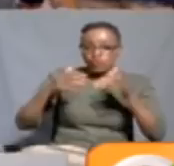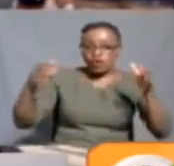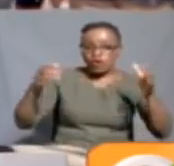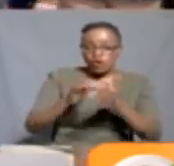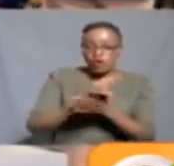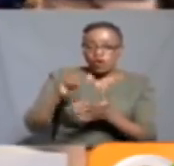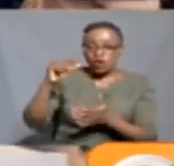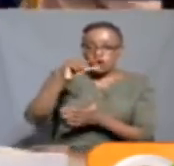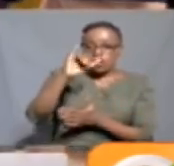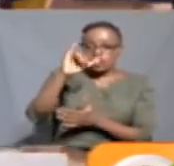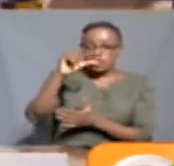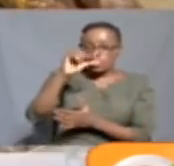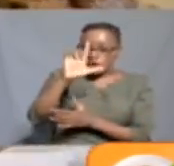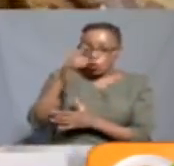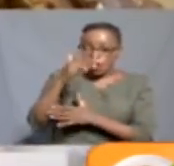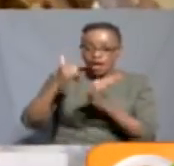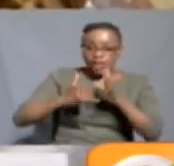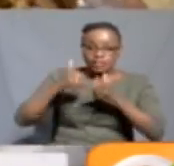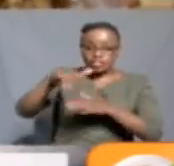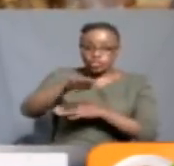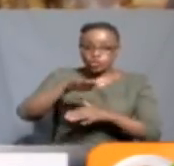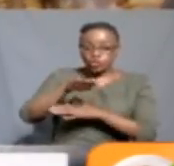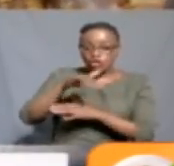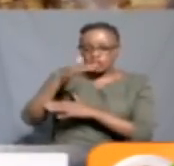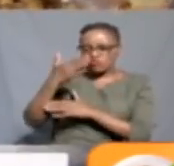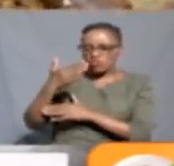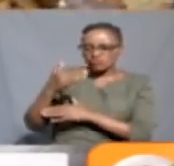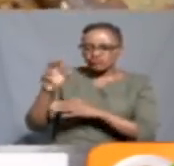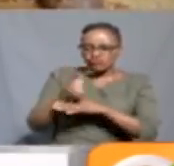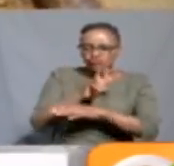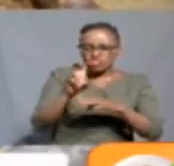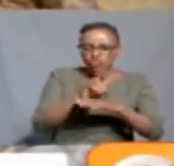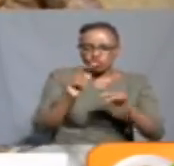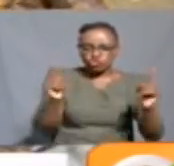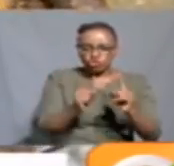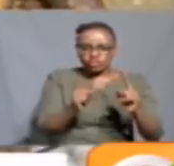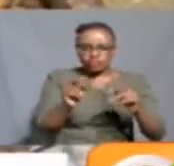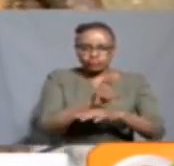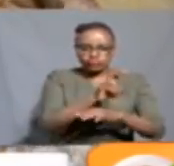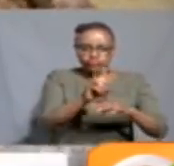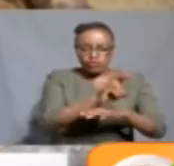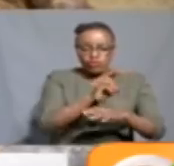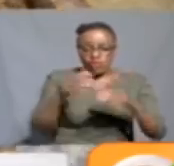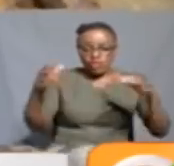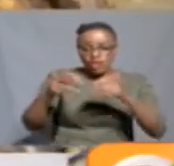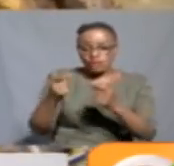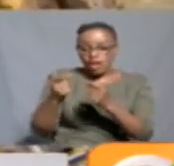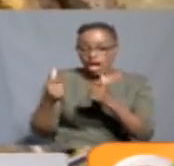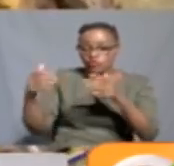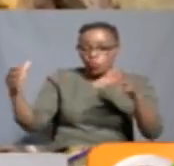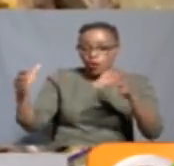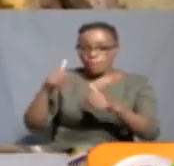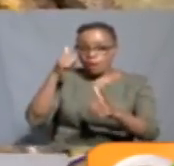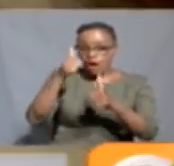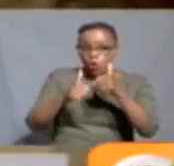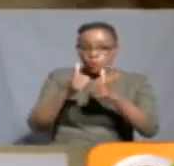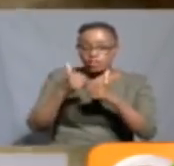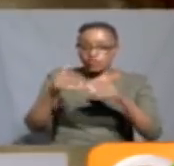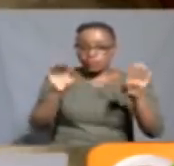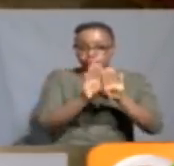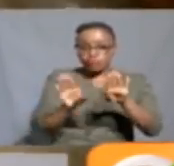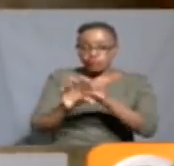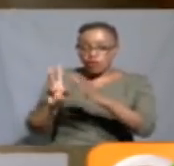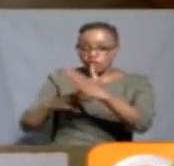Gill Oil, in industrial area for an impromptu inspection. The company is among several other companies that have been shut